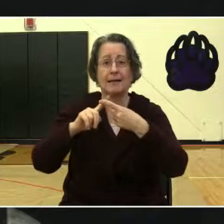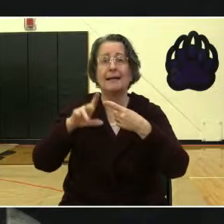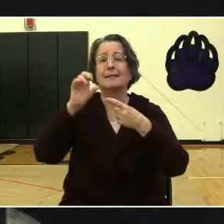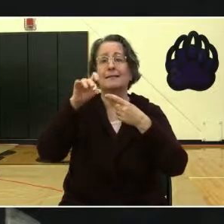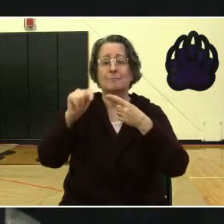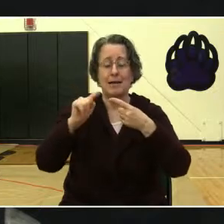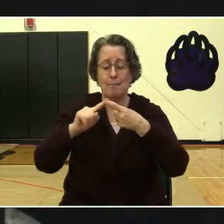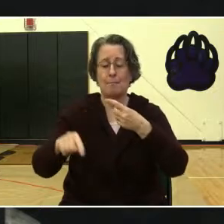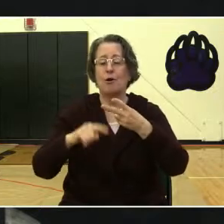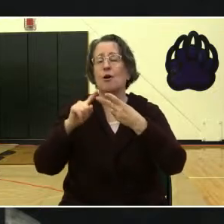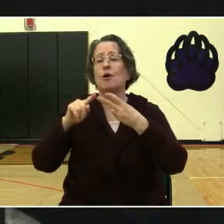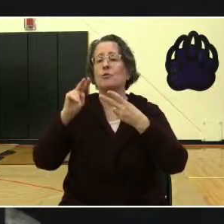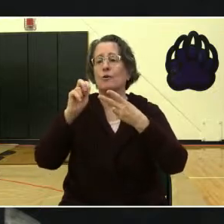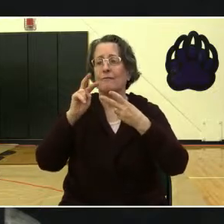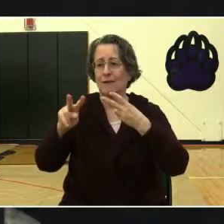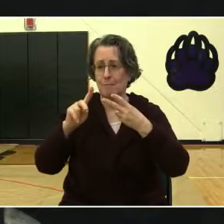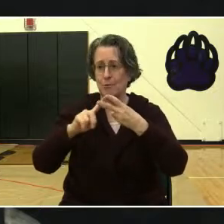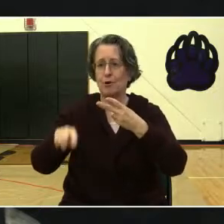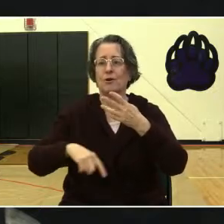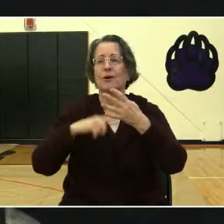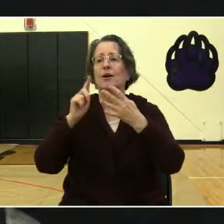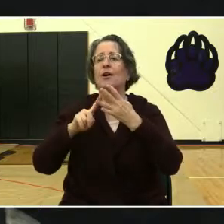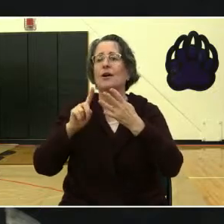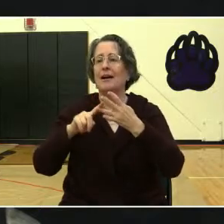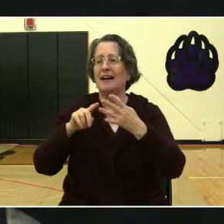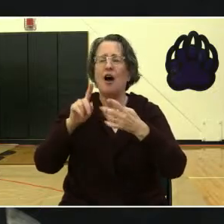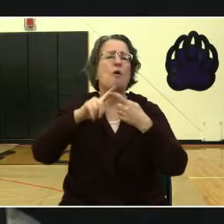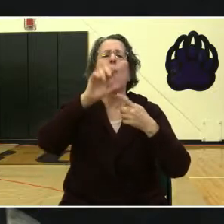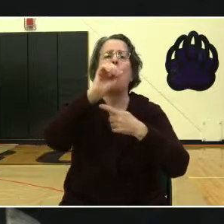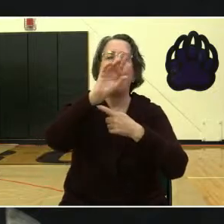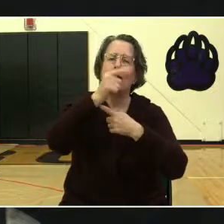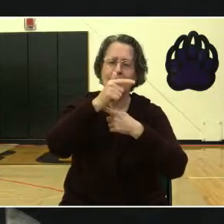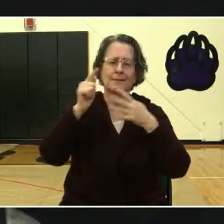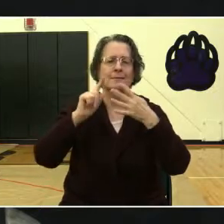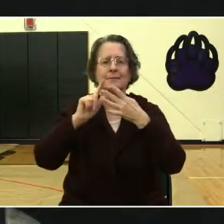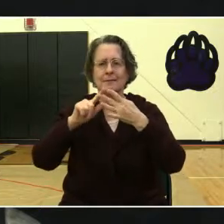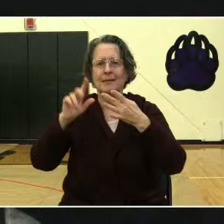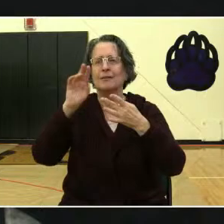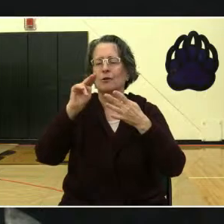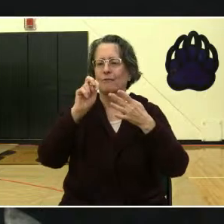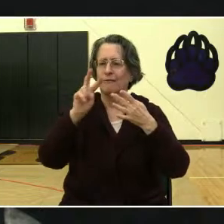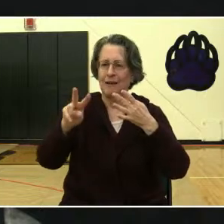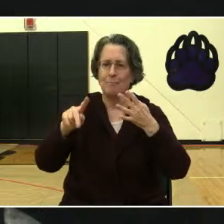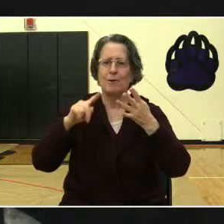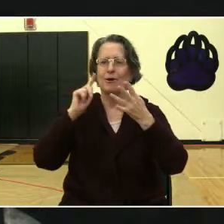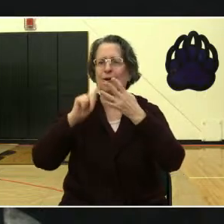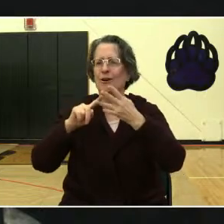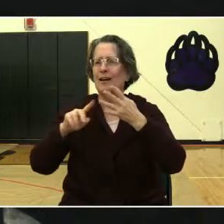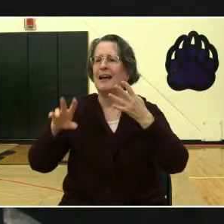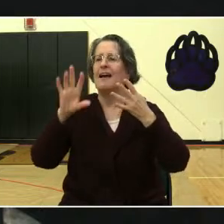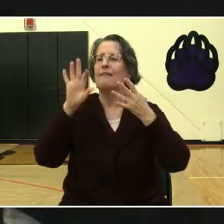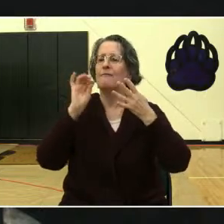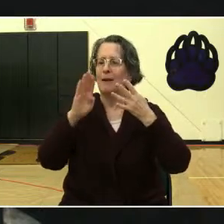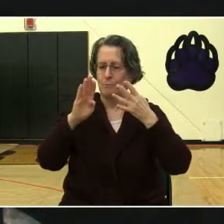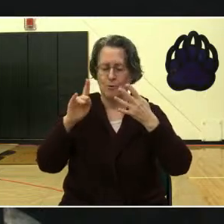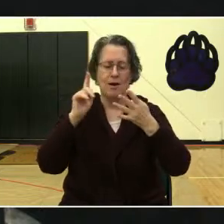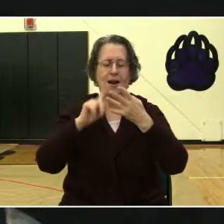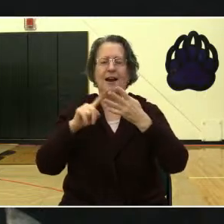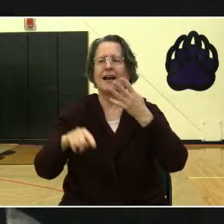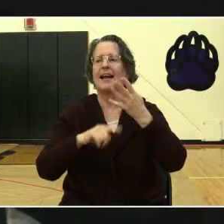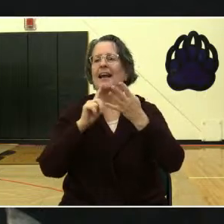at the rate of 1% per month be charged from the due date of payment on any overdue payment of the Town tax installment or portion